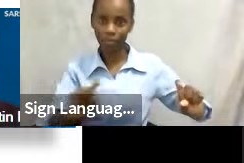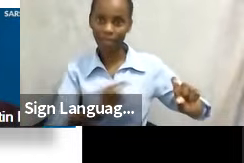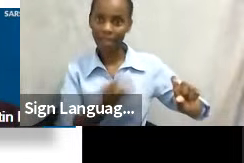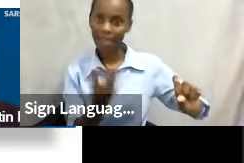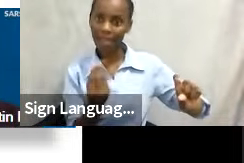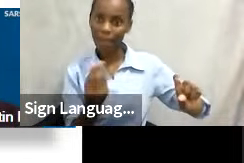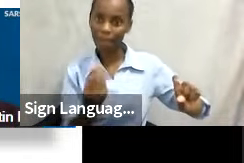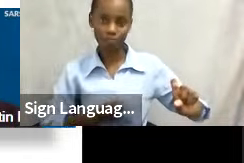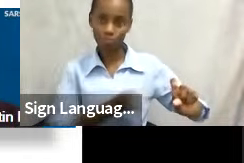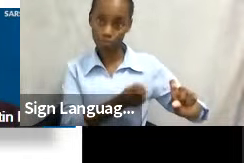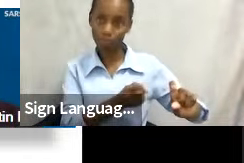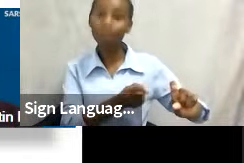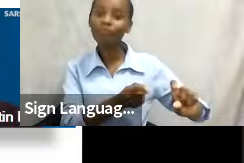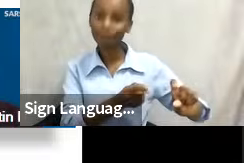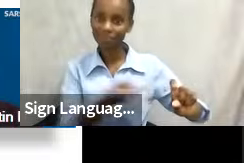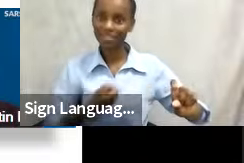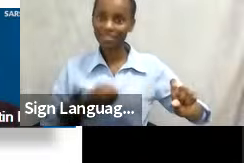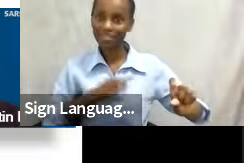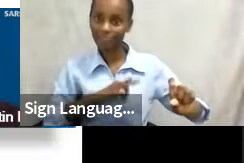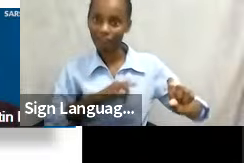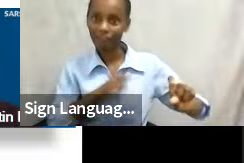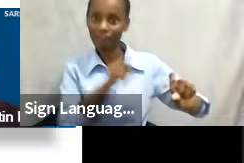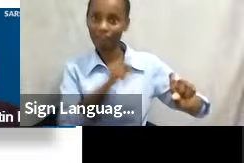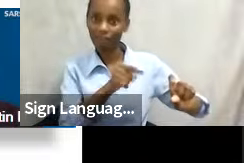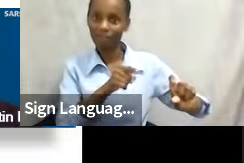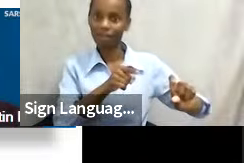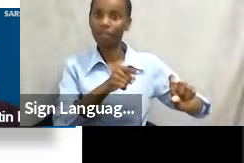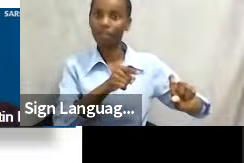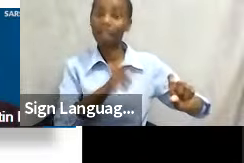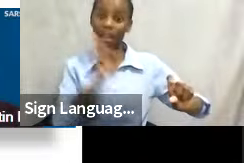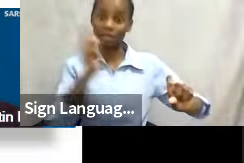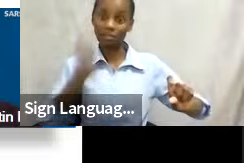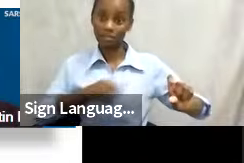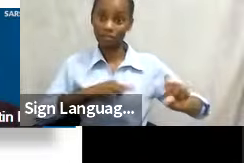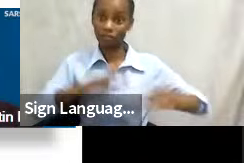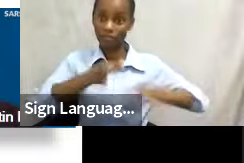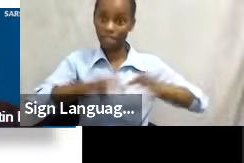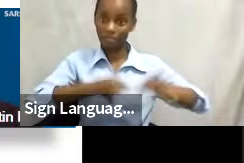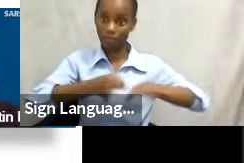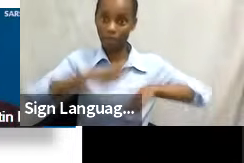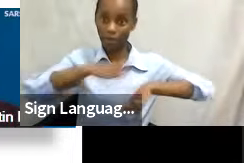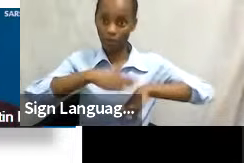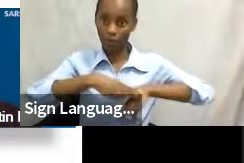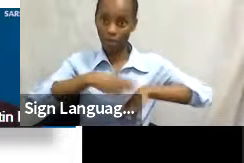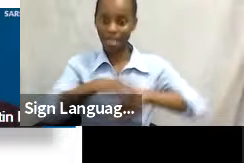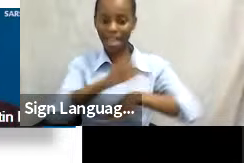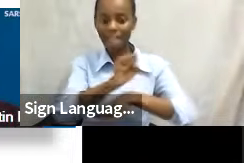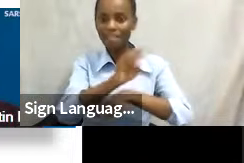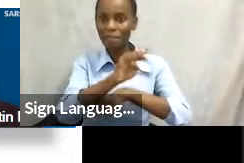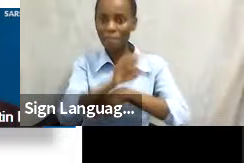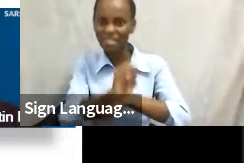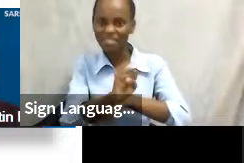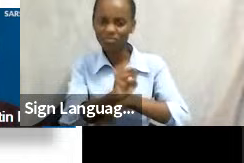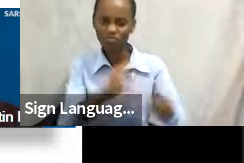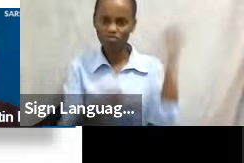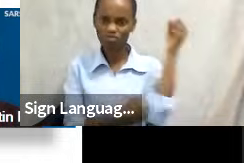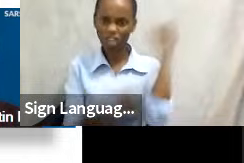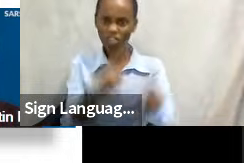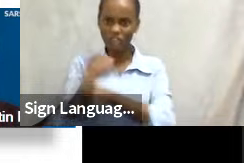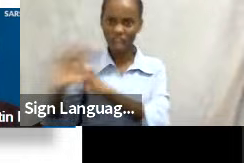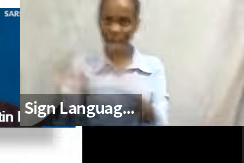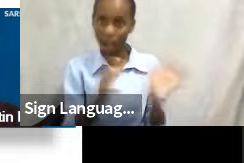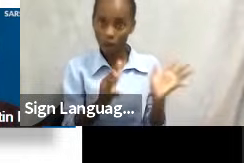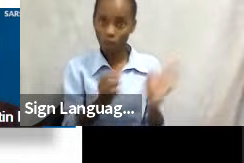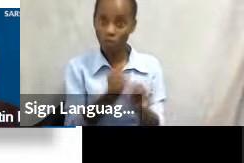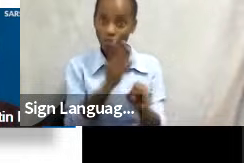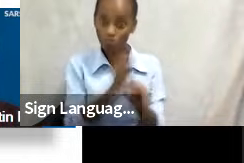later as to how the wording of the SMS must be structured to ensure that we receive it. And we have committed ourselves to a